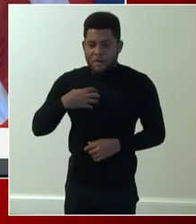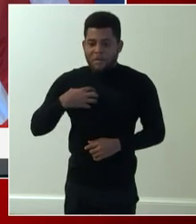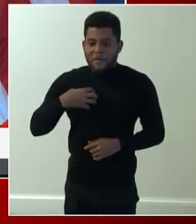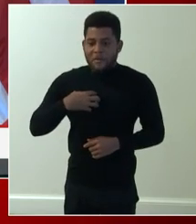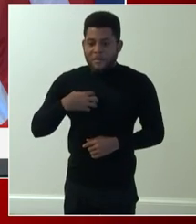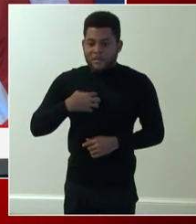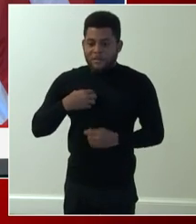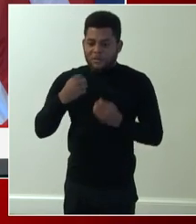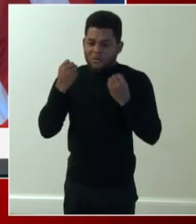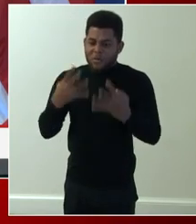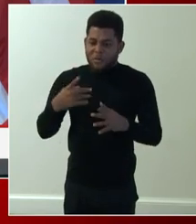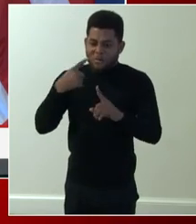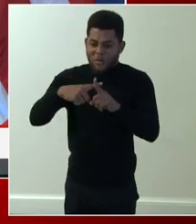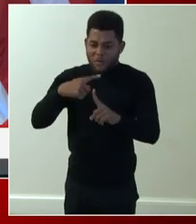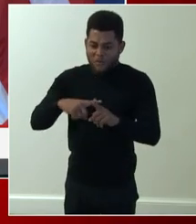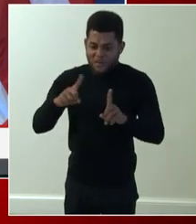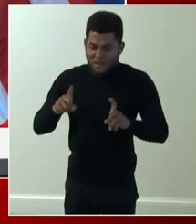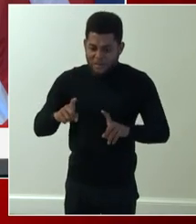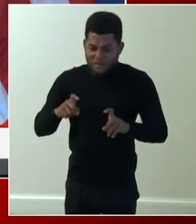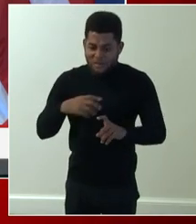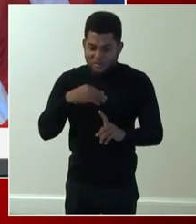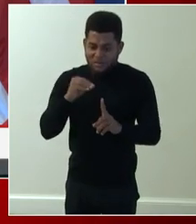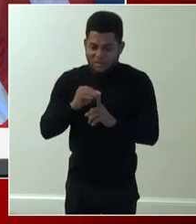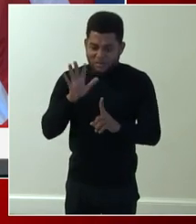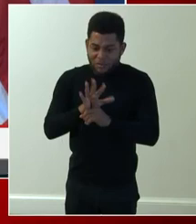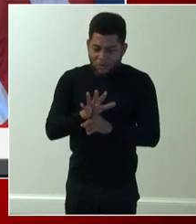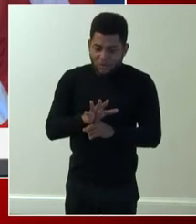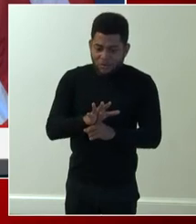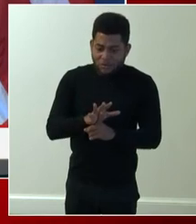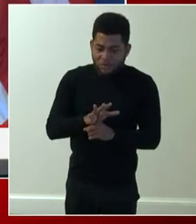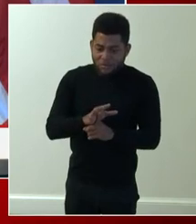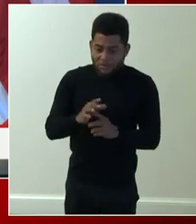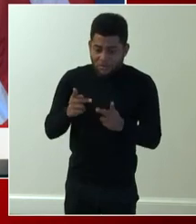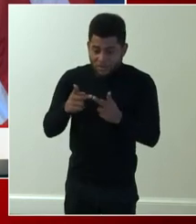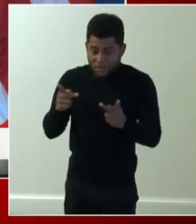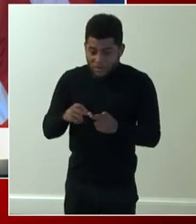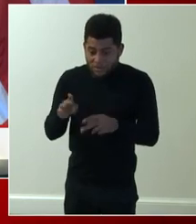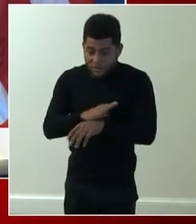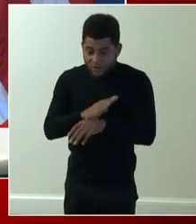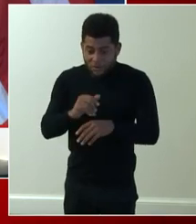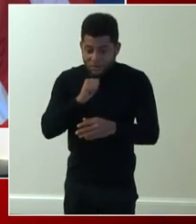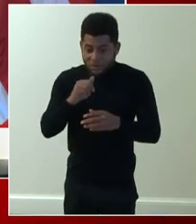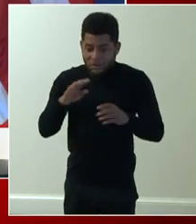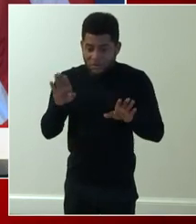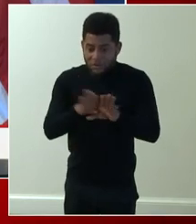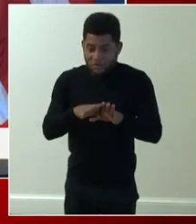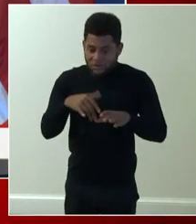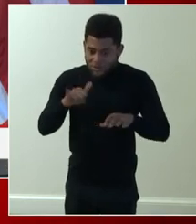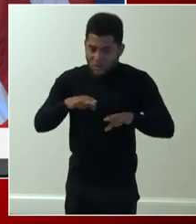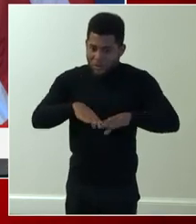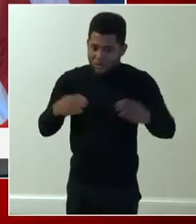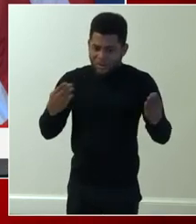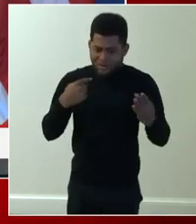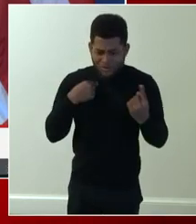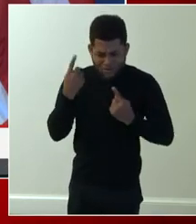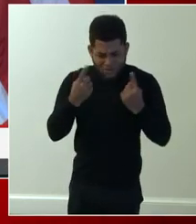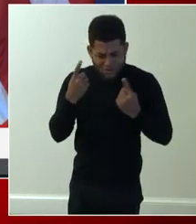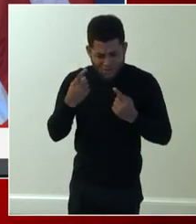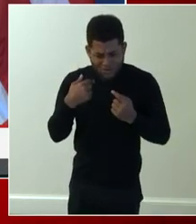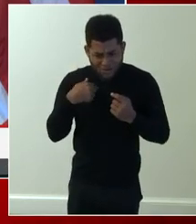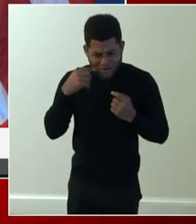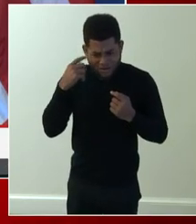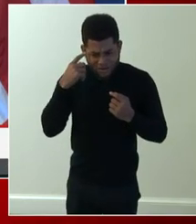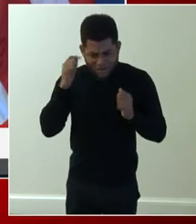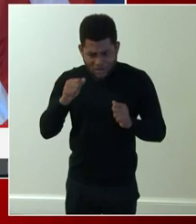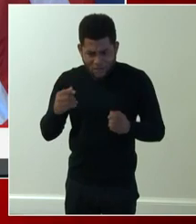tests and exposures, and their place of business is not closing. So I was wondering if you could provide a refresher on what the